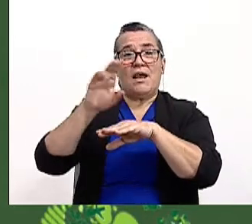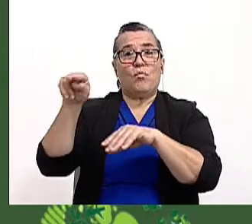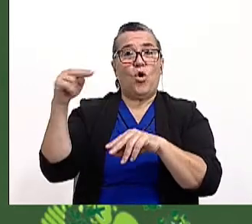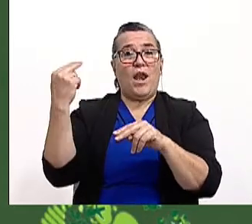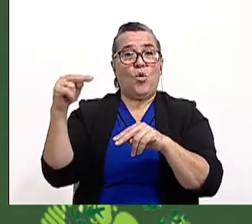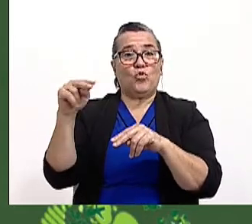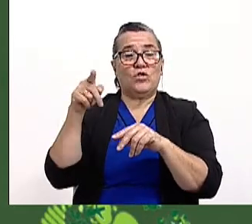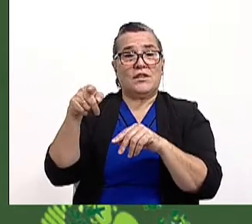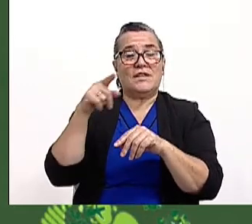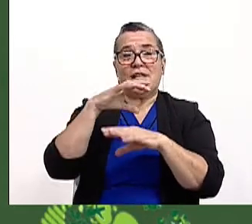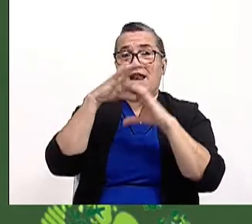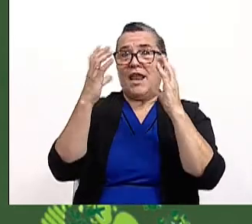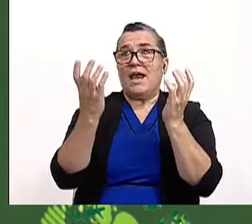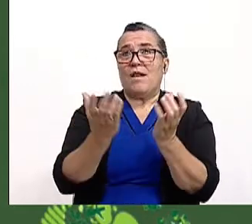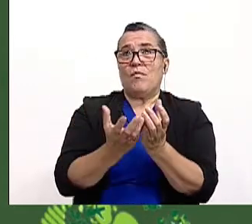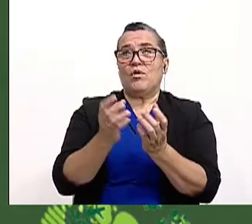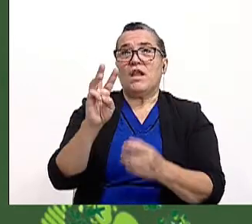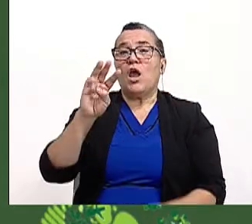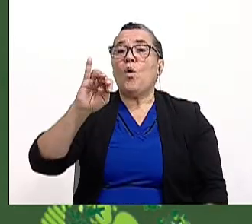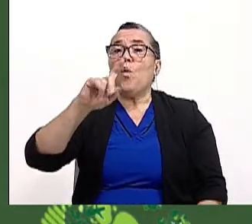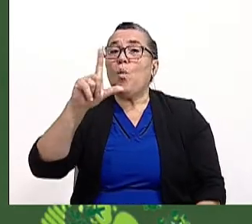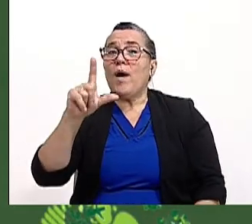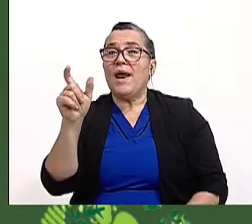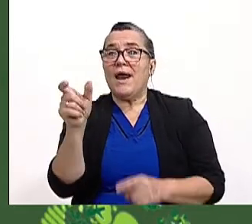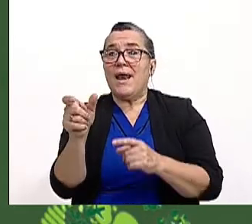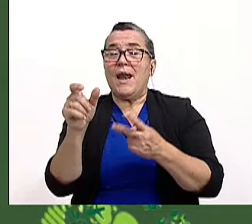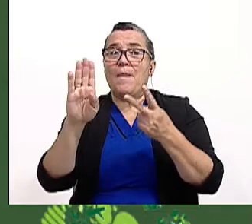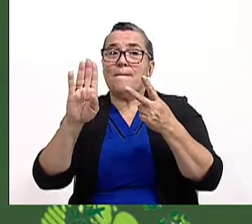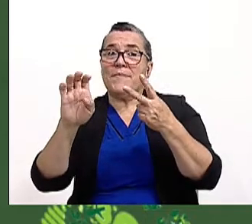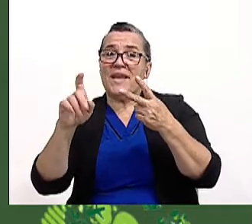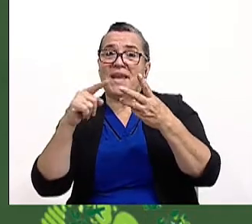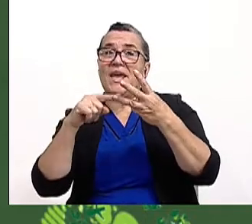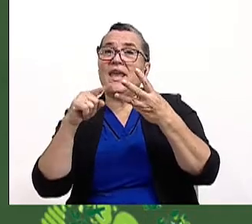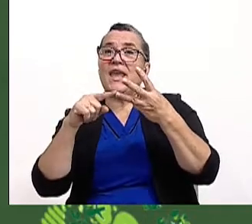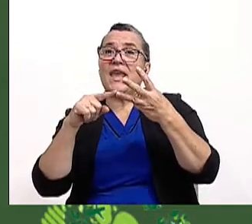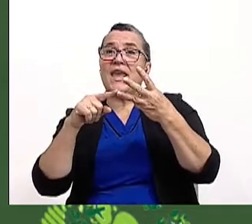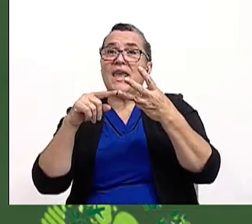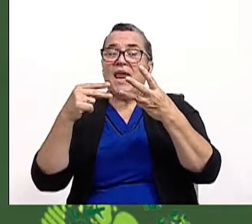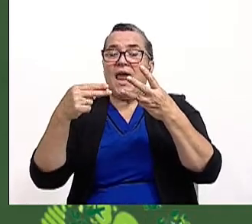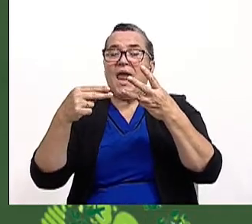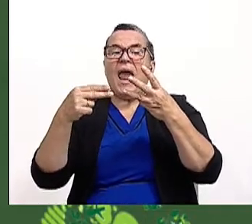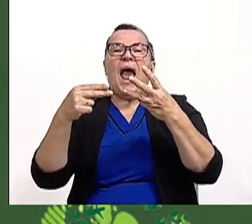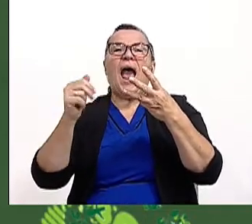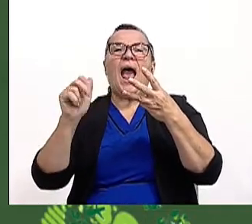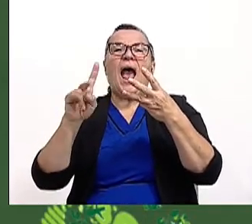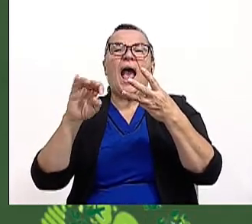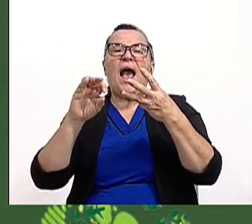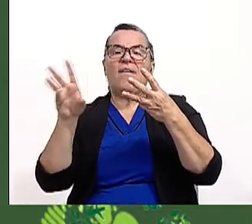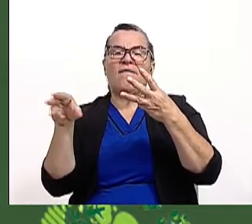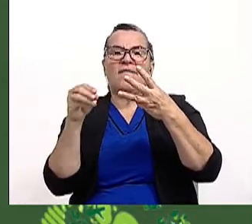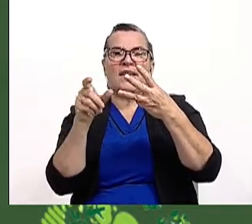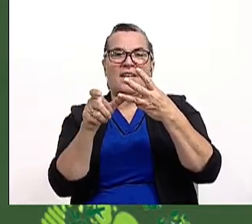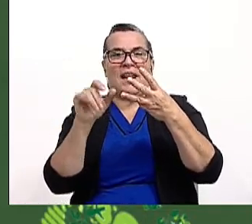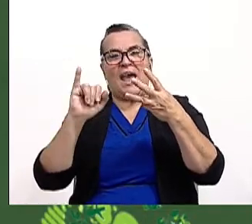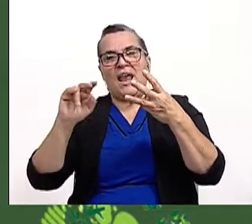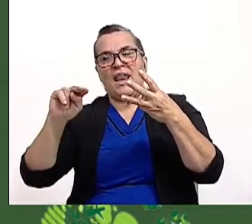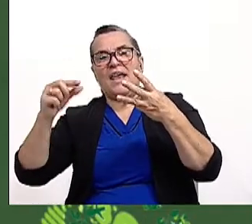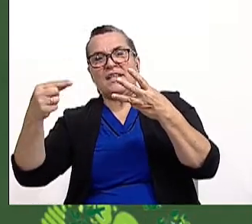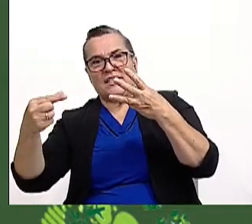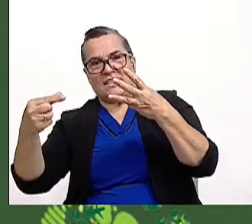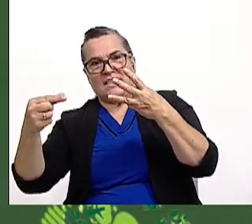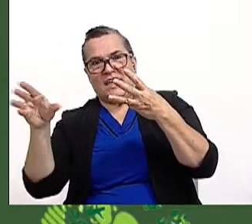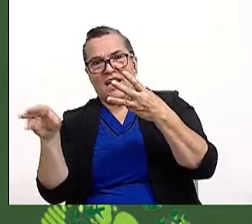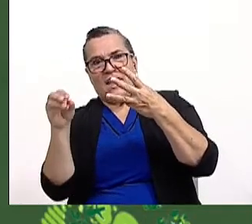case, we have the will plus the verb be and a verb in which we're going to add an ing ending. Will